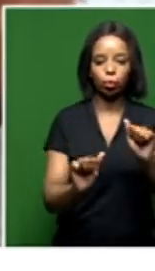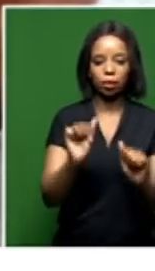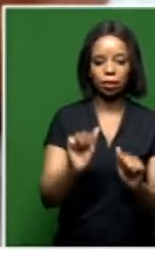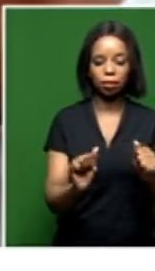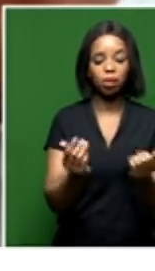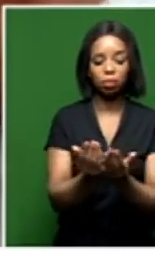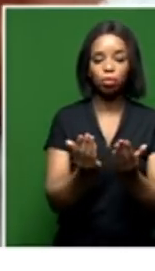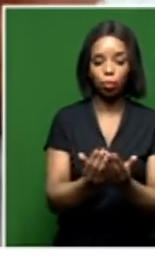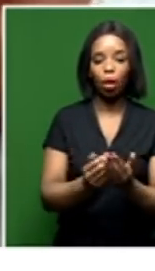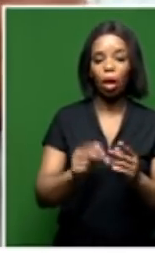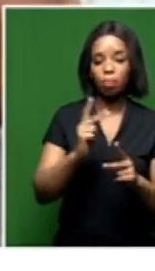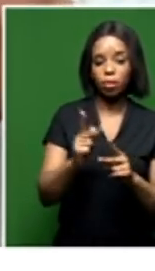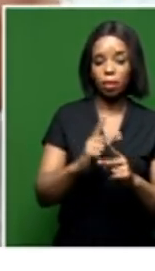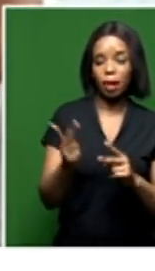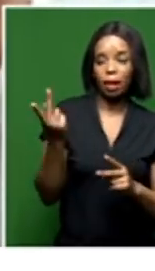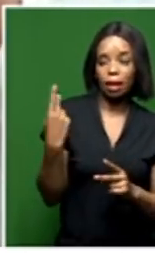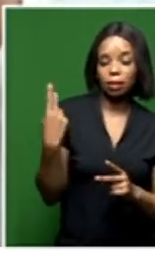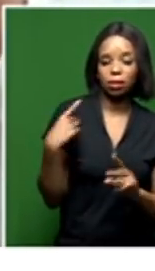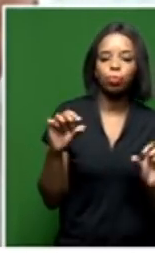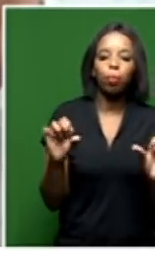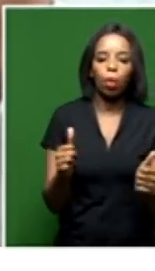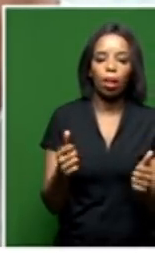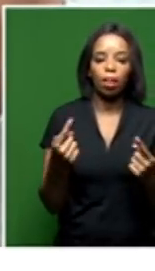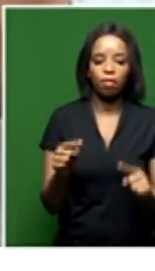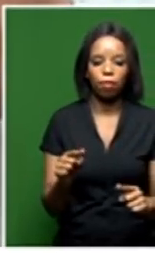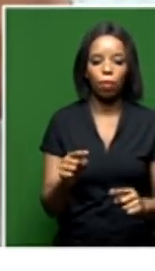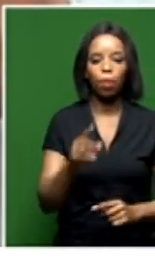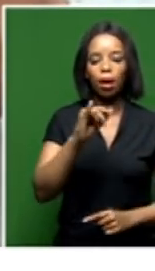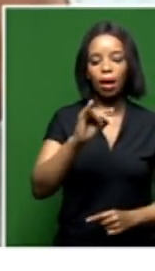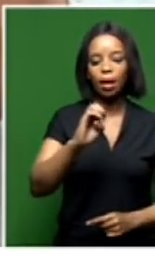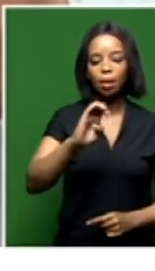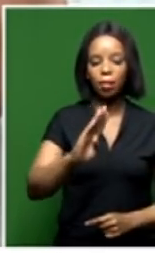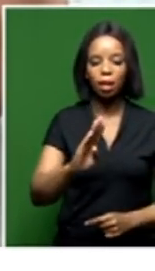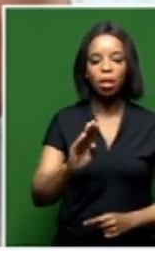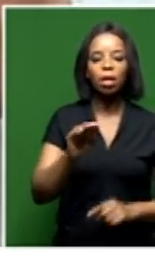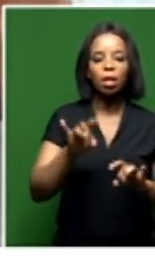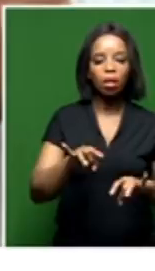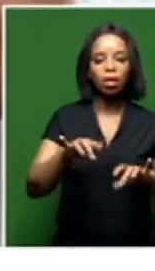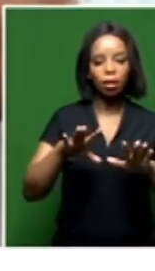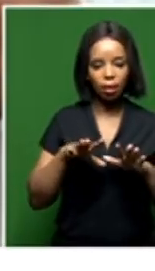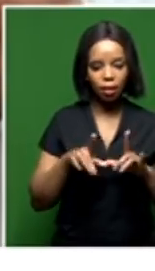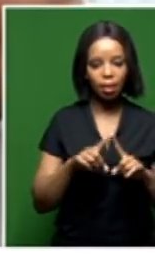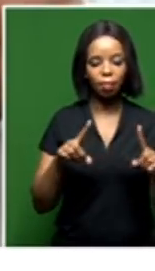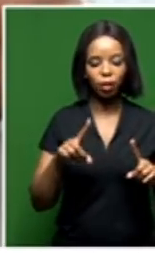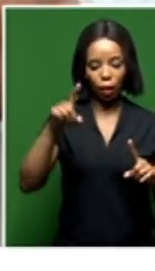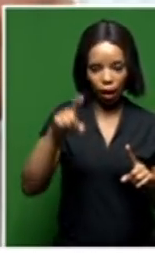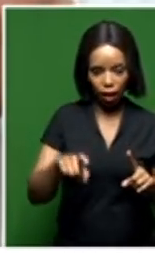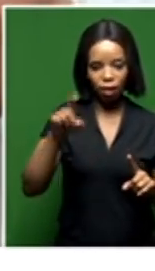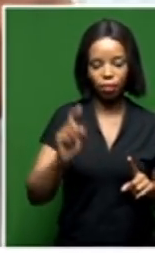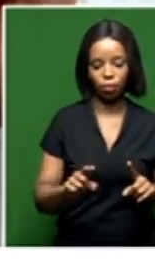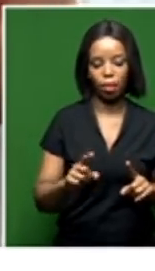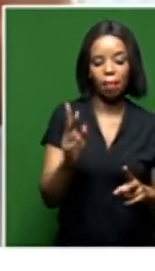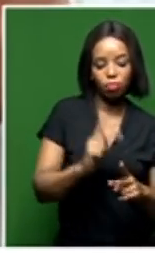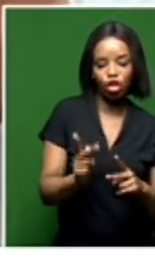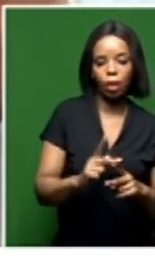for the final IB papers, but it's just absolutely being as prepared as you possibly can be and then